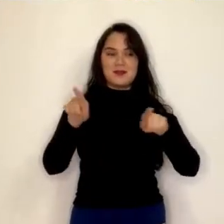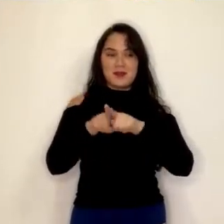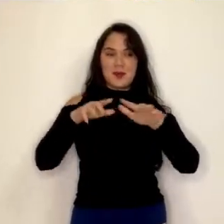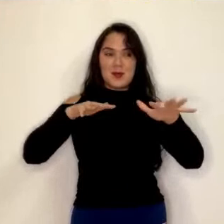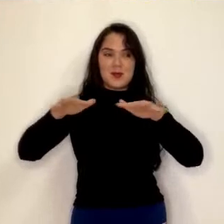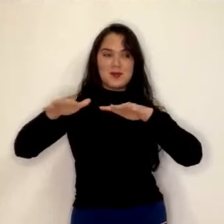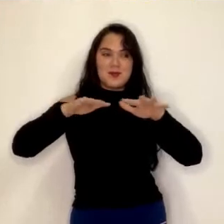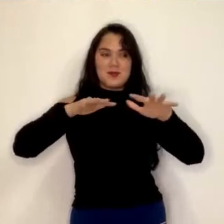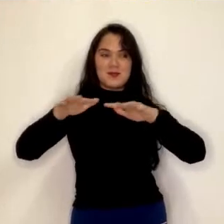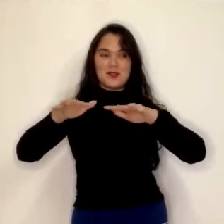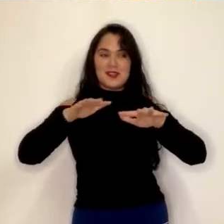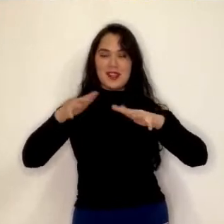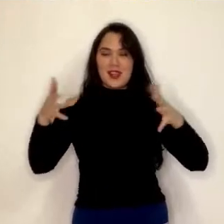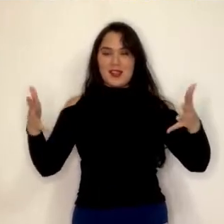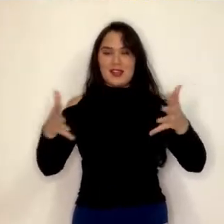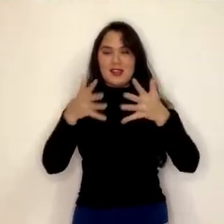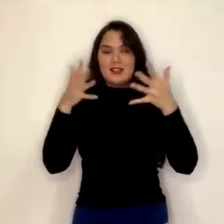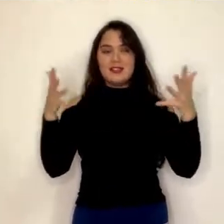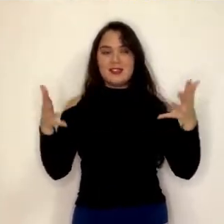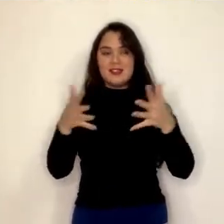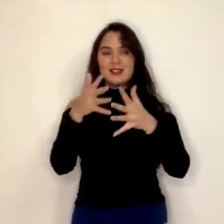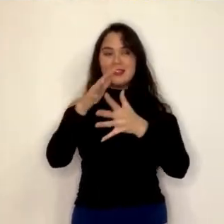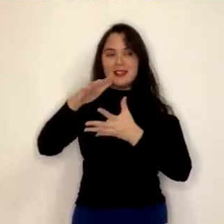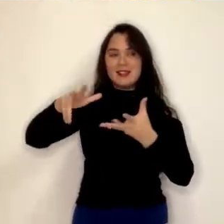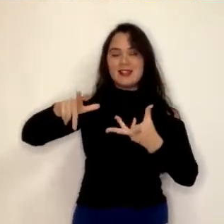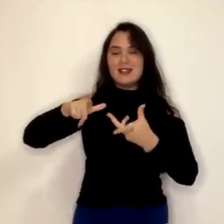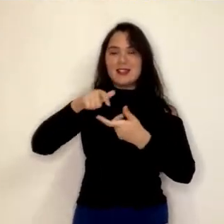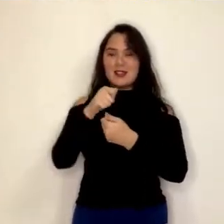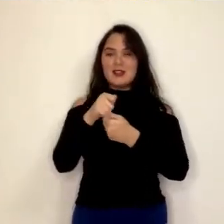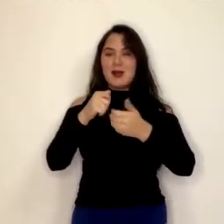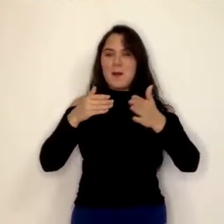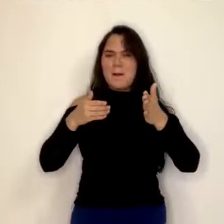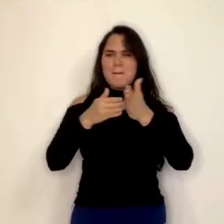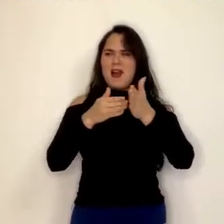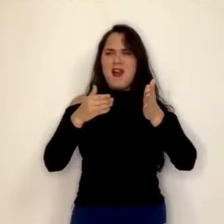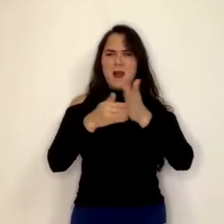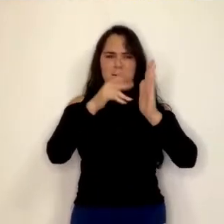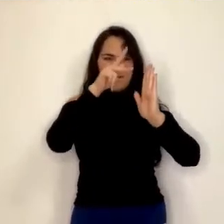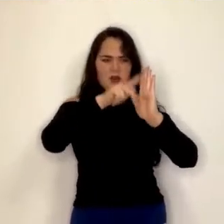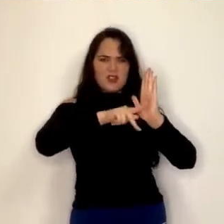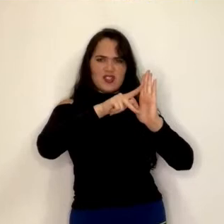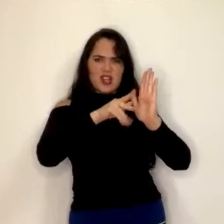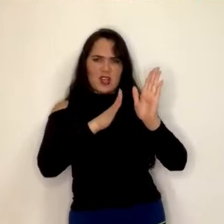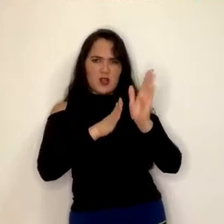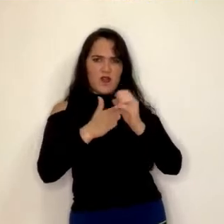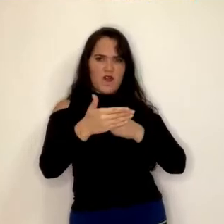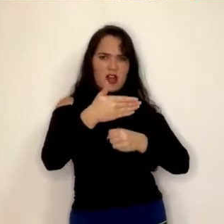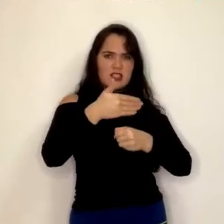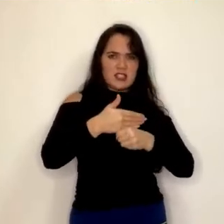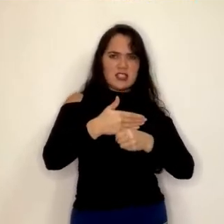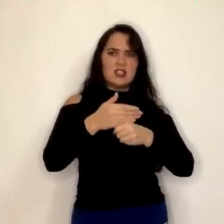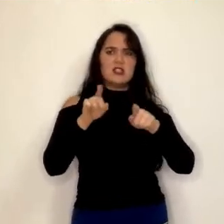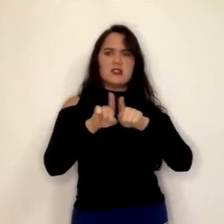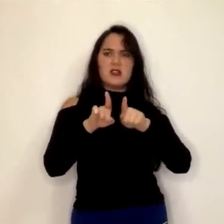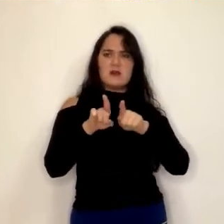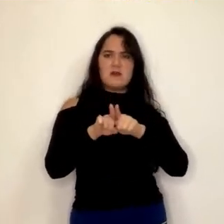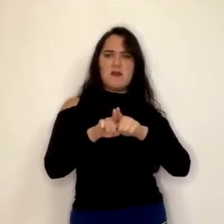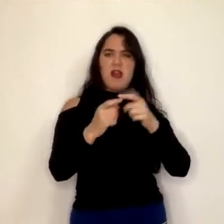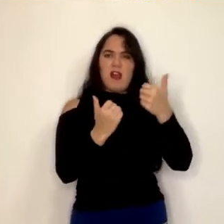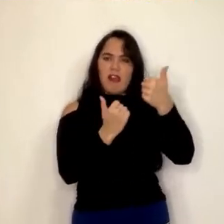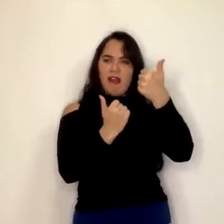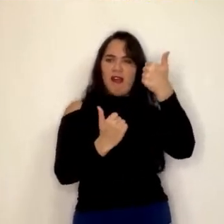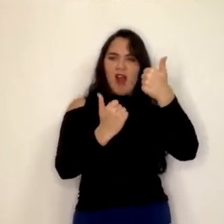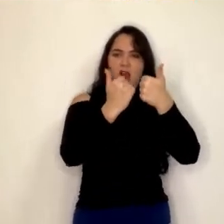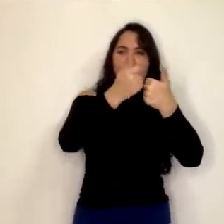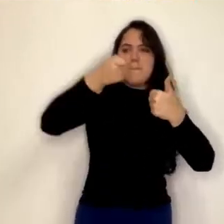mobilize even more international solidarity in order to prevent this fascist